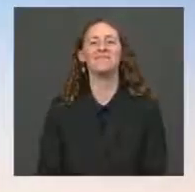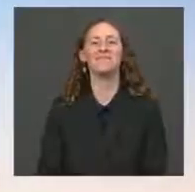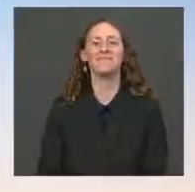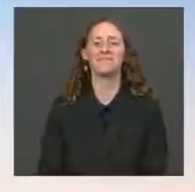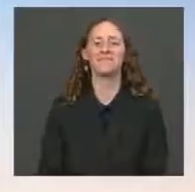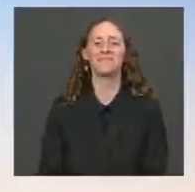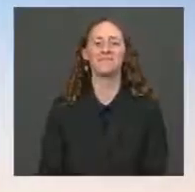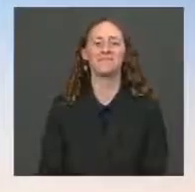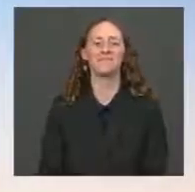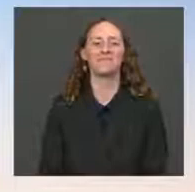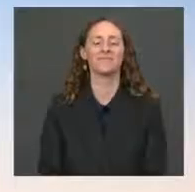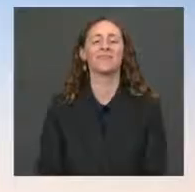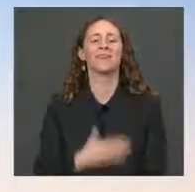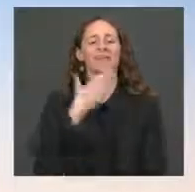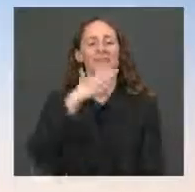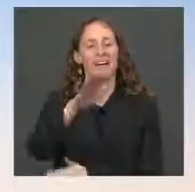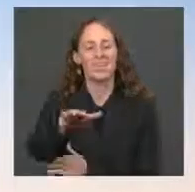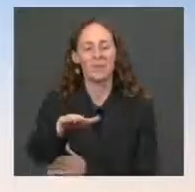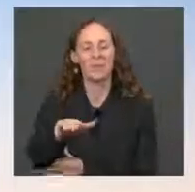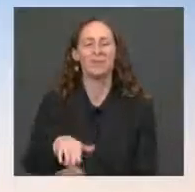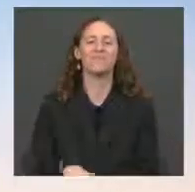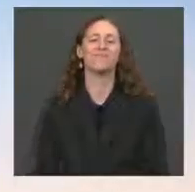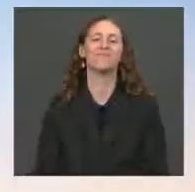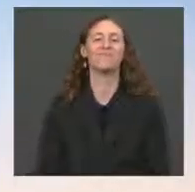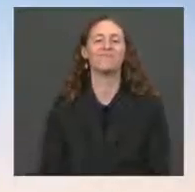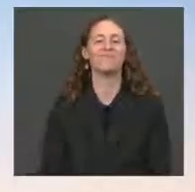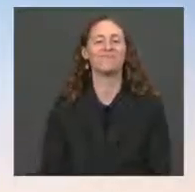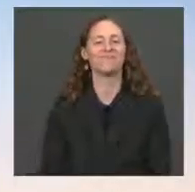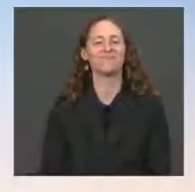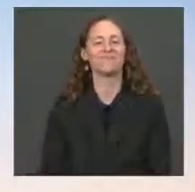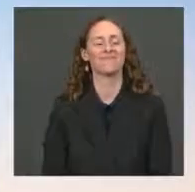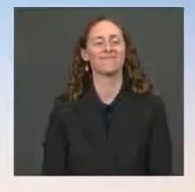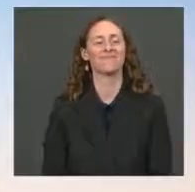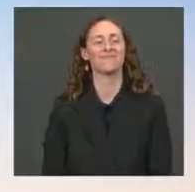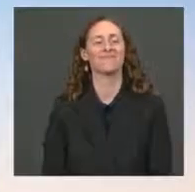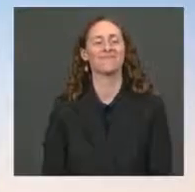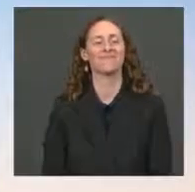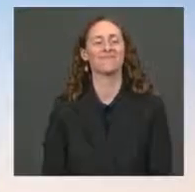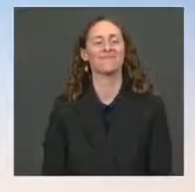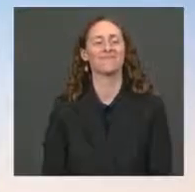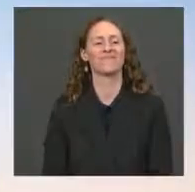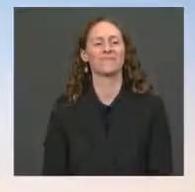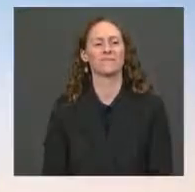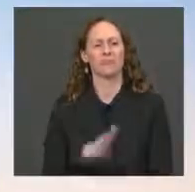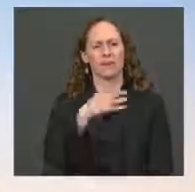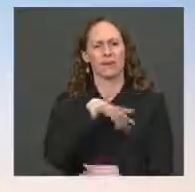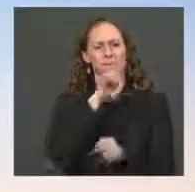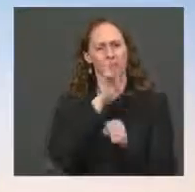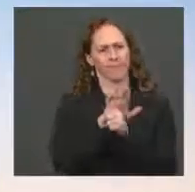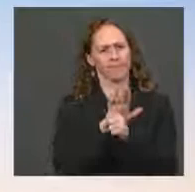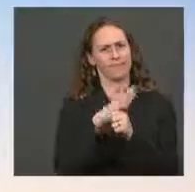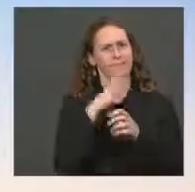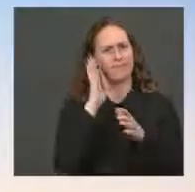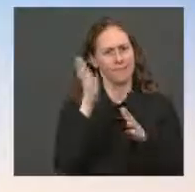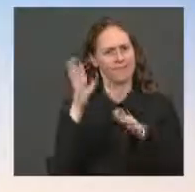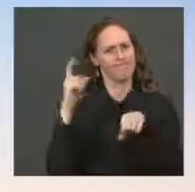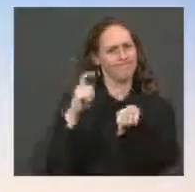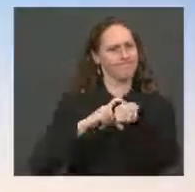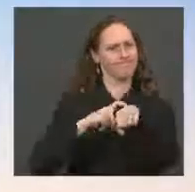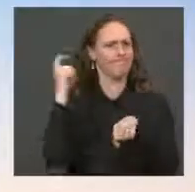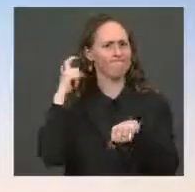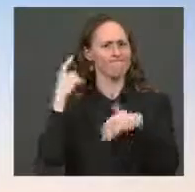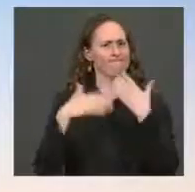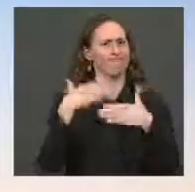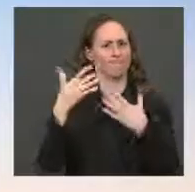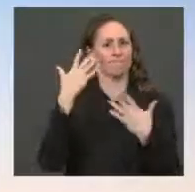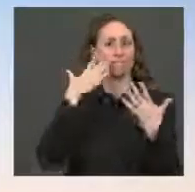Good afternoon. All right. I promise we will keep you all on time who's going to the president's event.